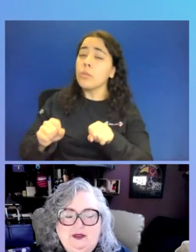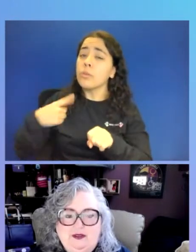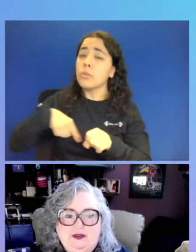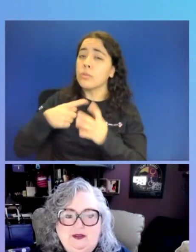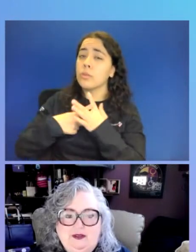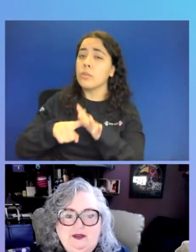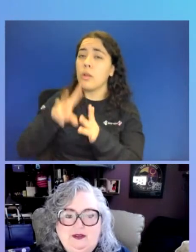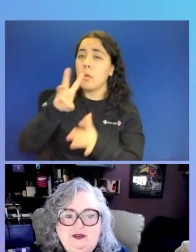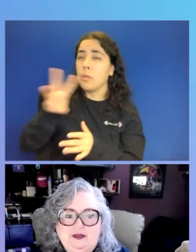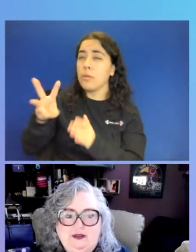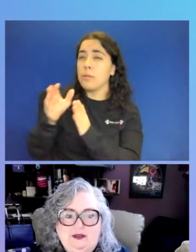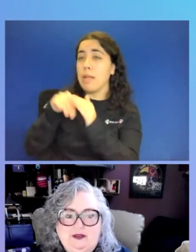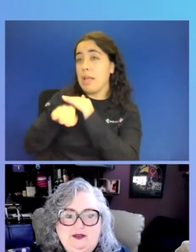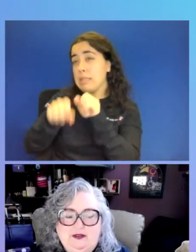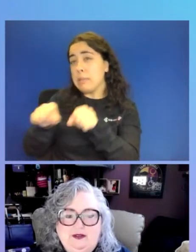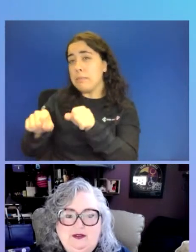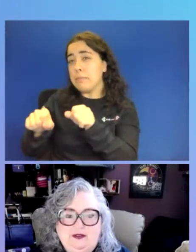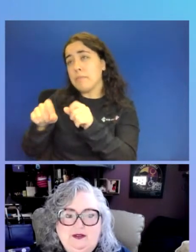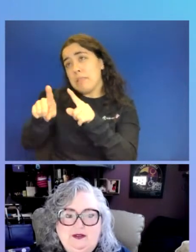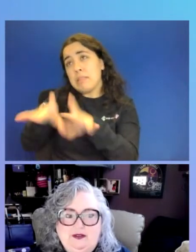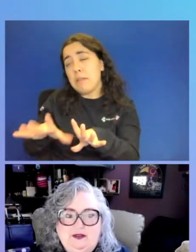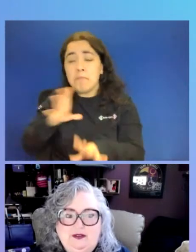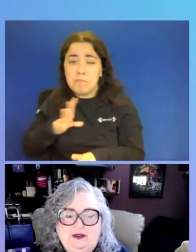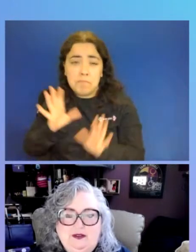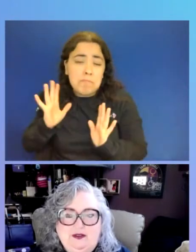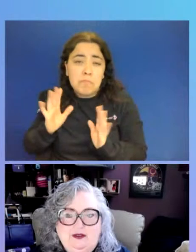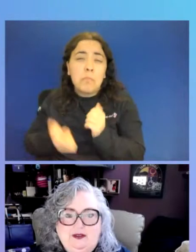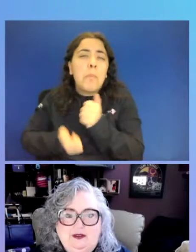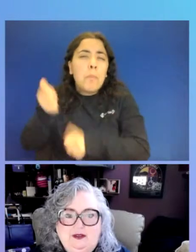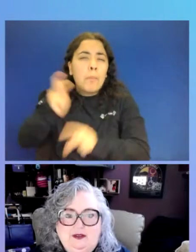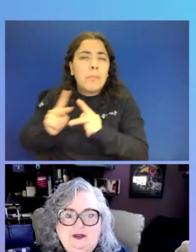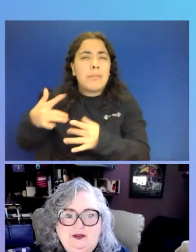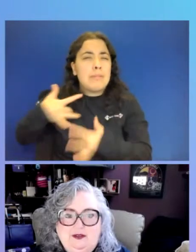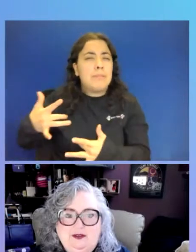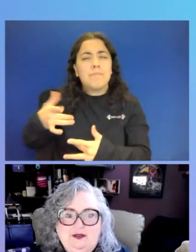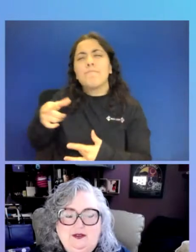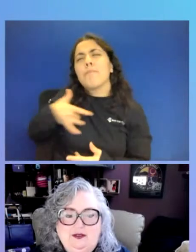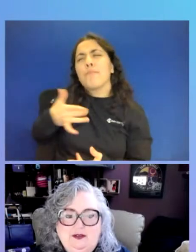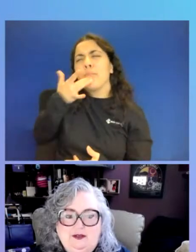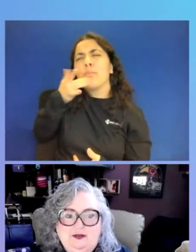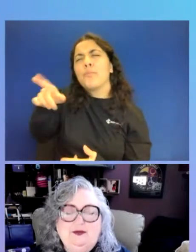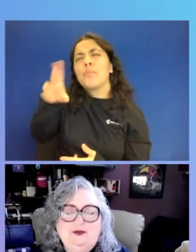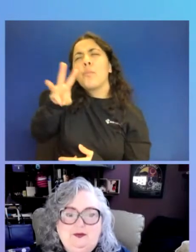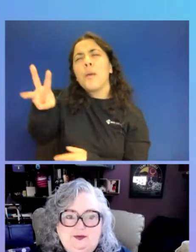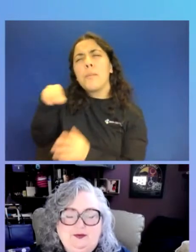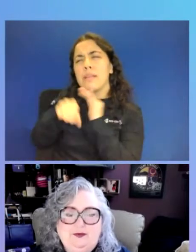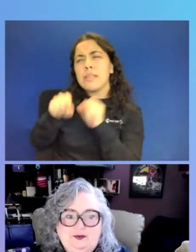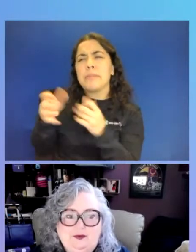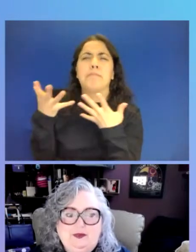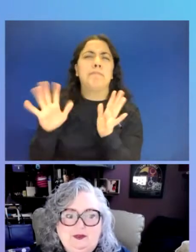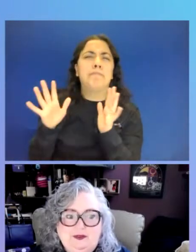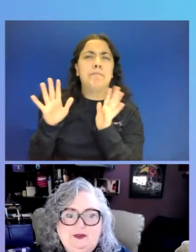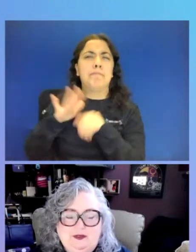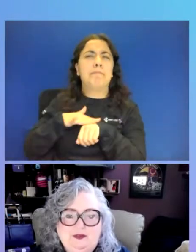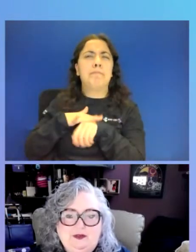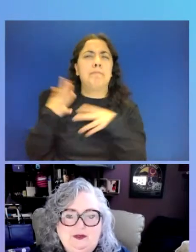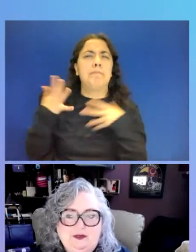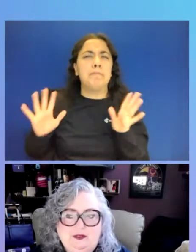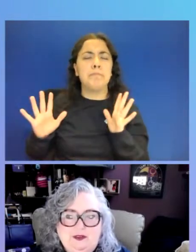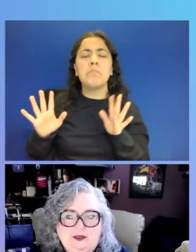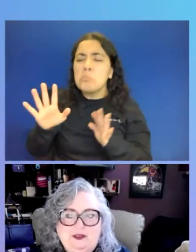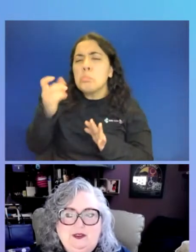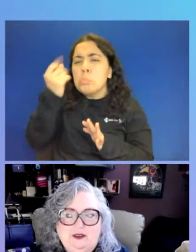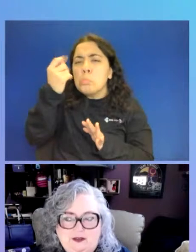web accessibility exam. And in fact, that's what most people said that they wanted. And that was understandable because